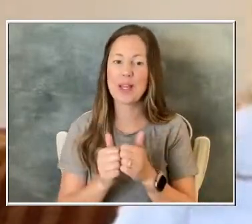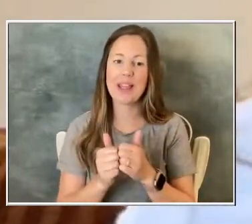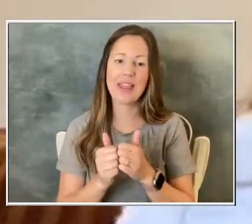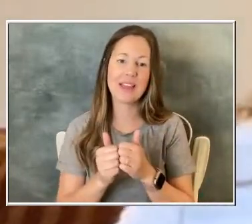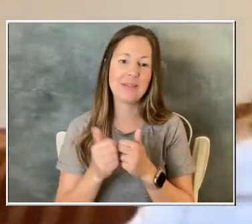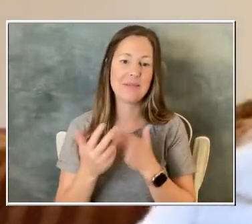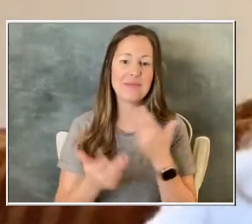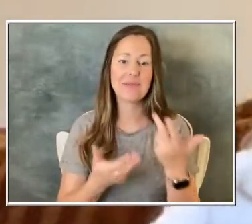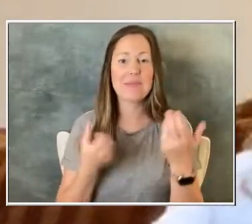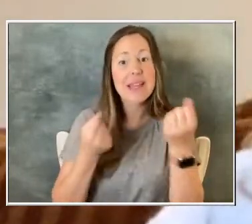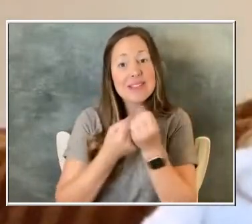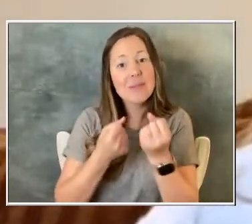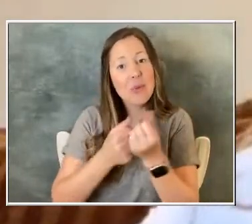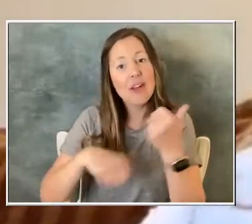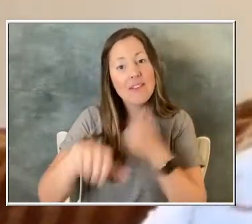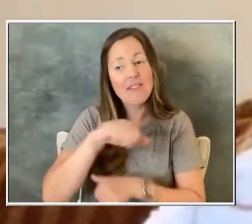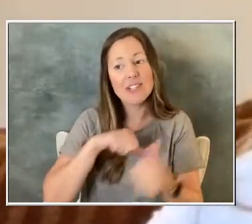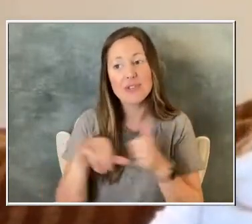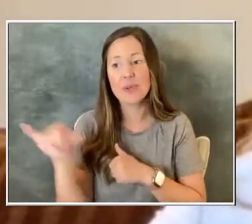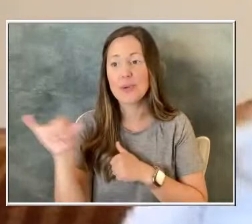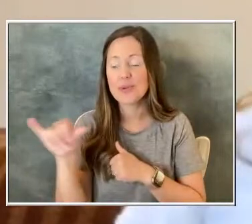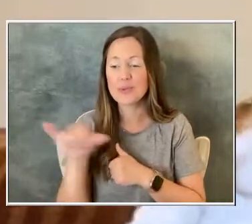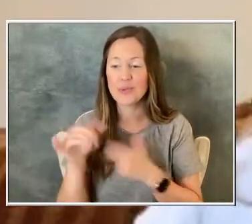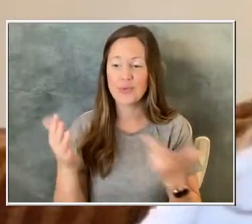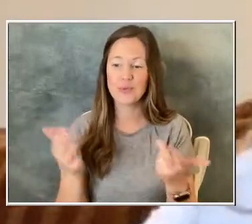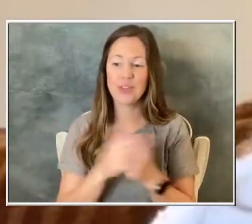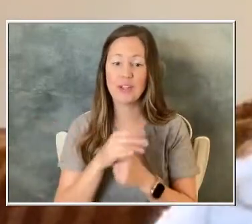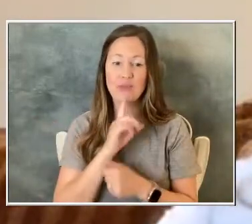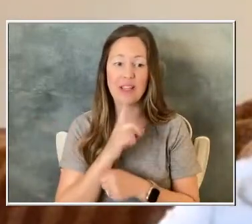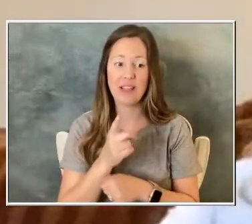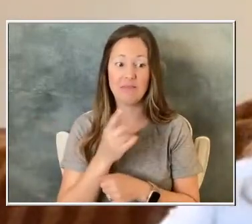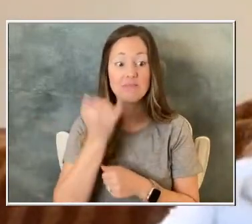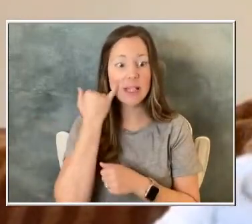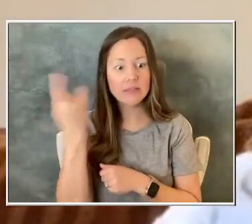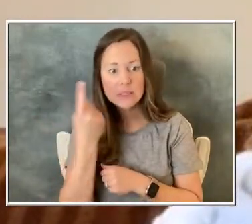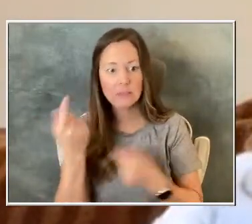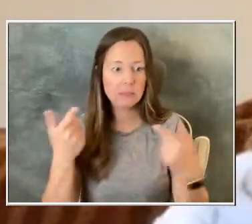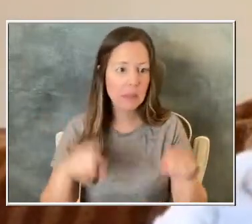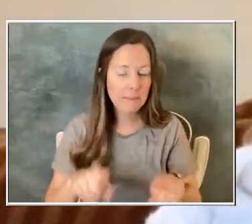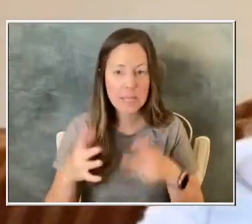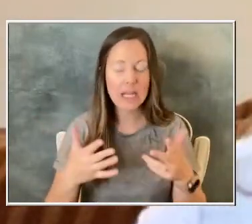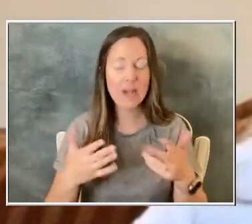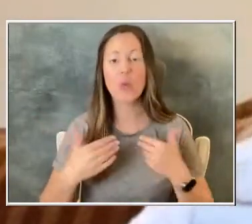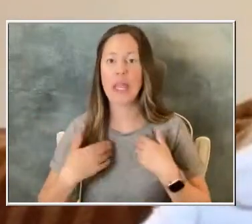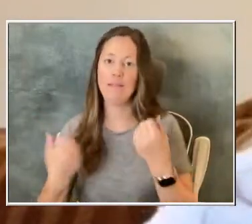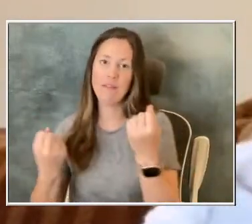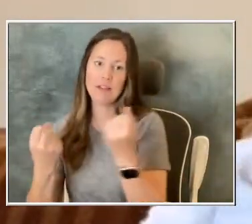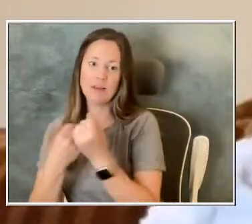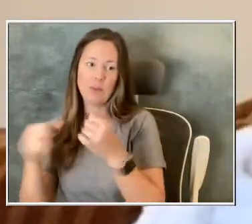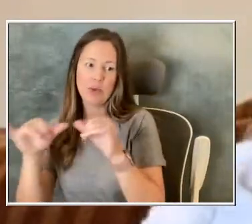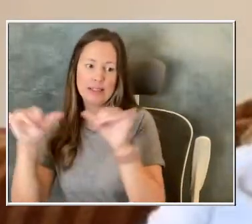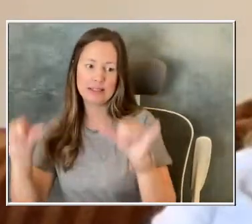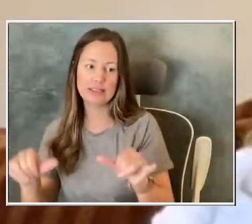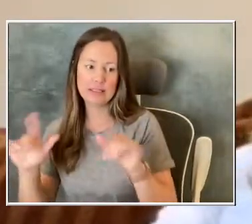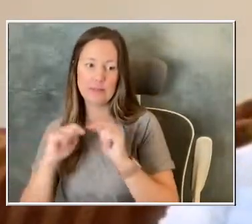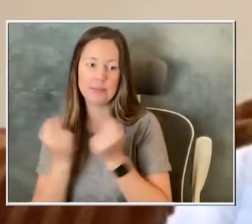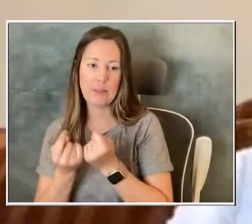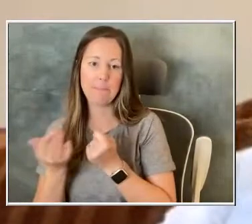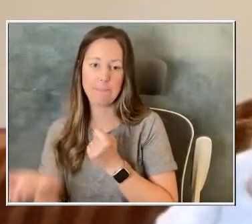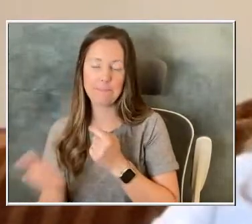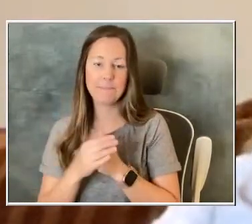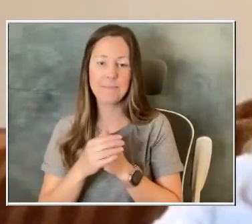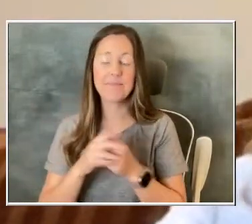being supportive of each other, should anything happen. And certainly, when our friend